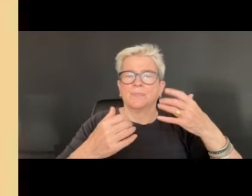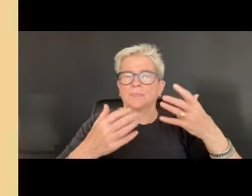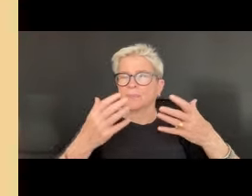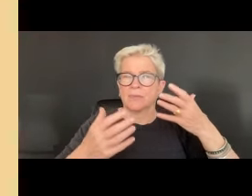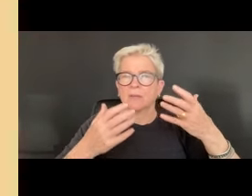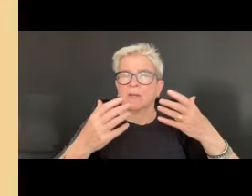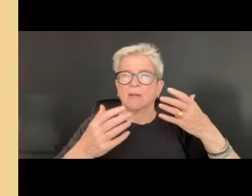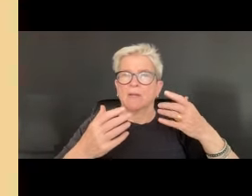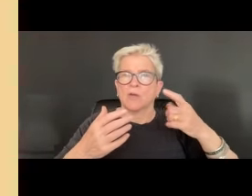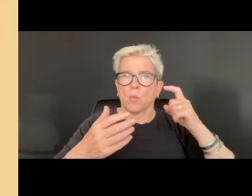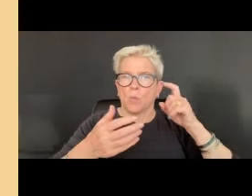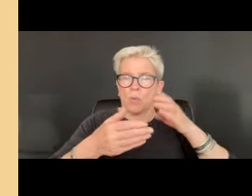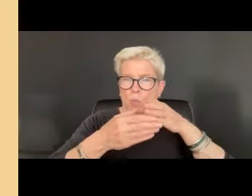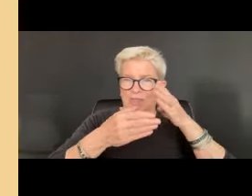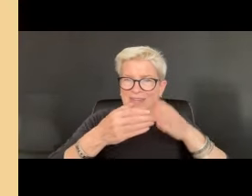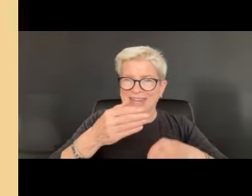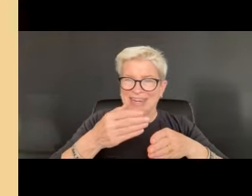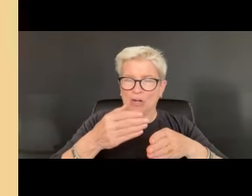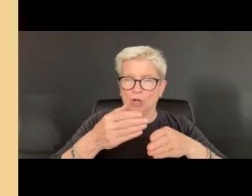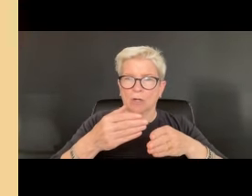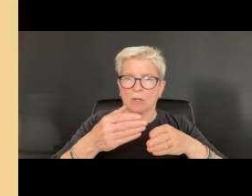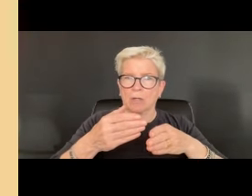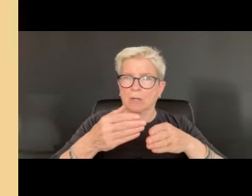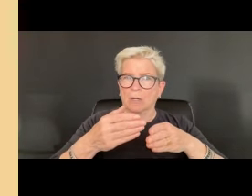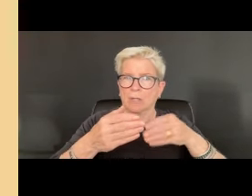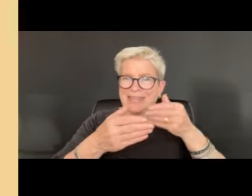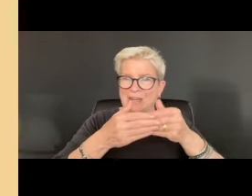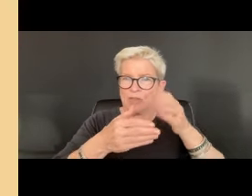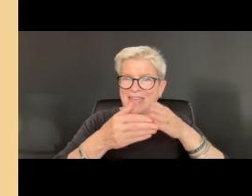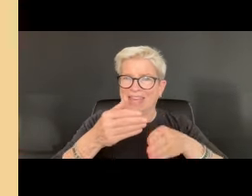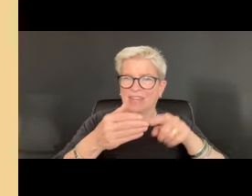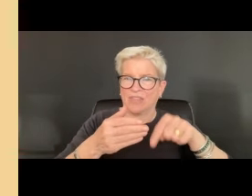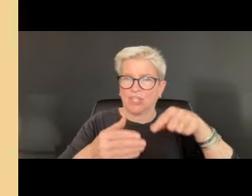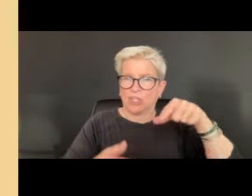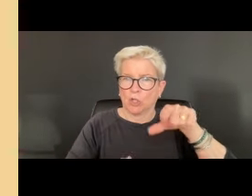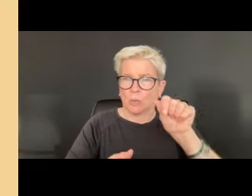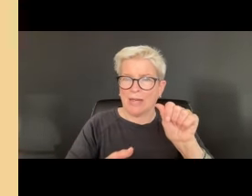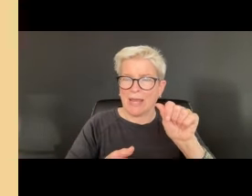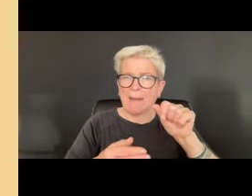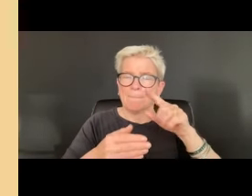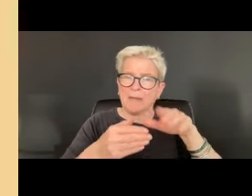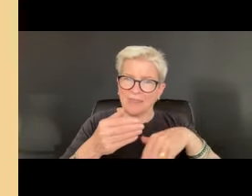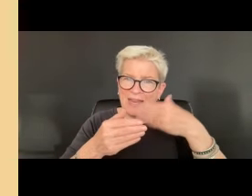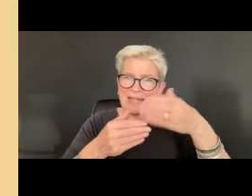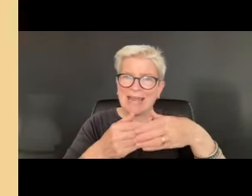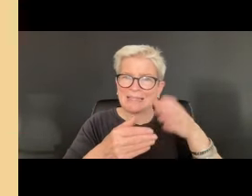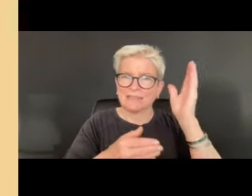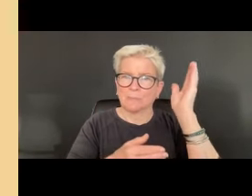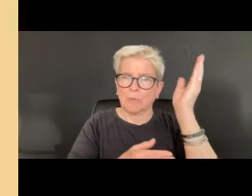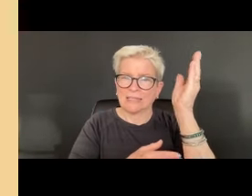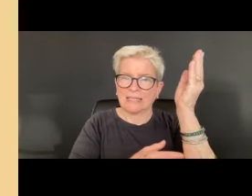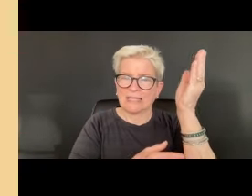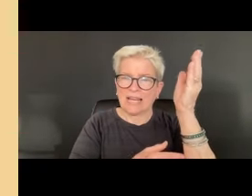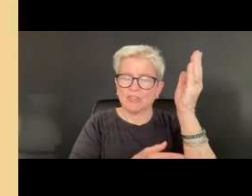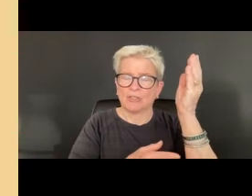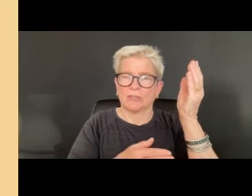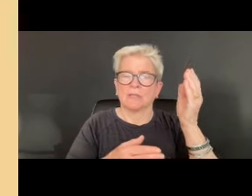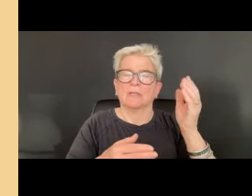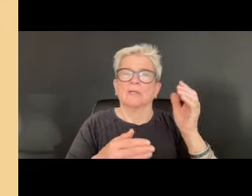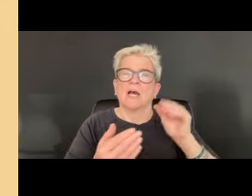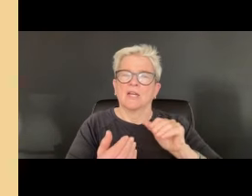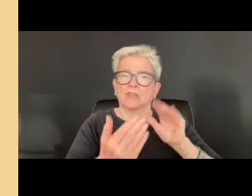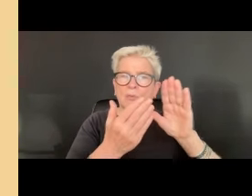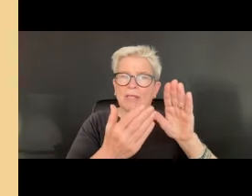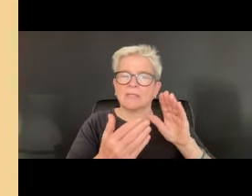whether we're near the end of this question and answer session, but the next section of our presentation tonight addresses several of the